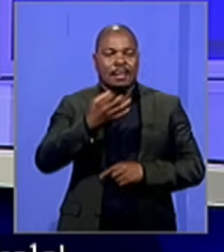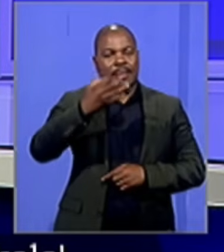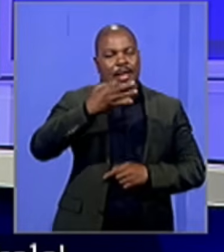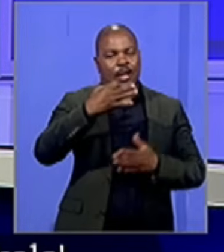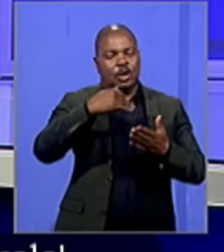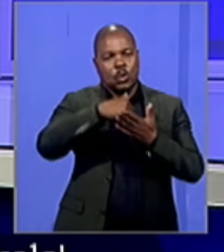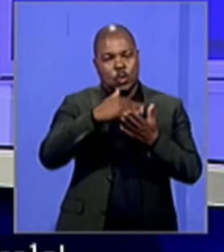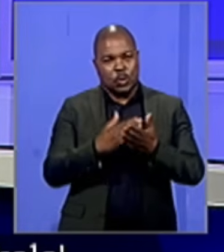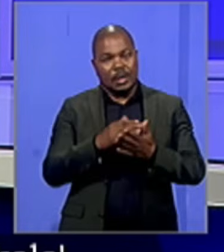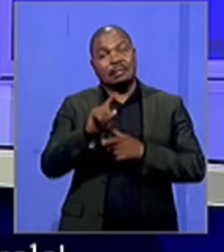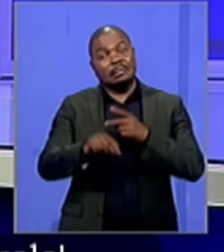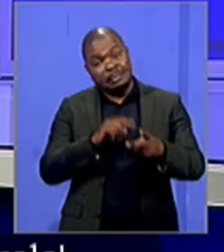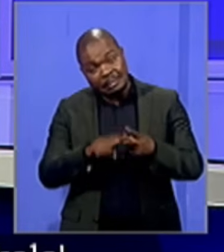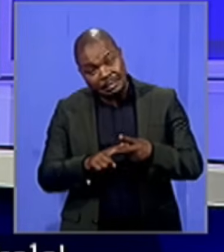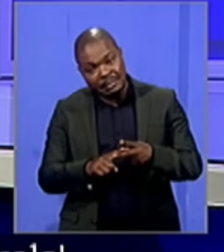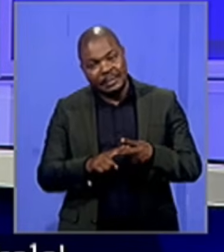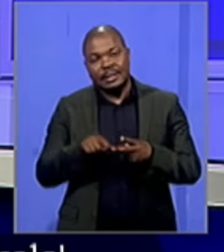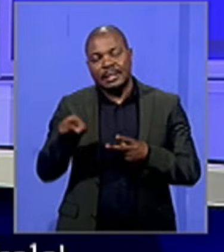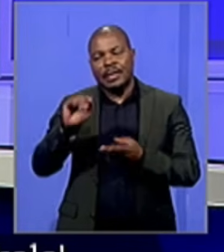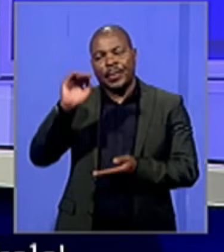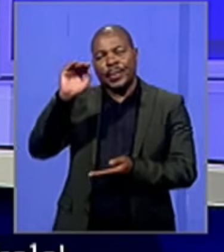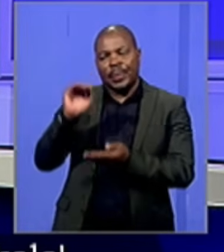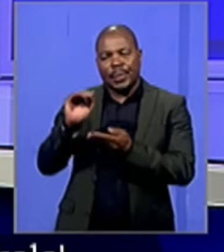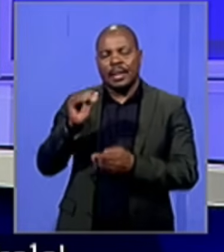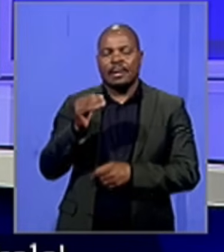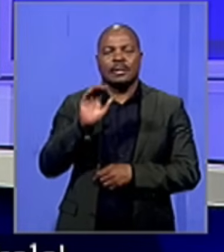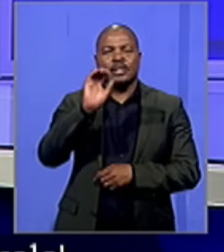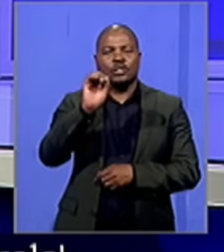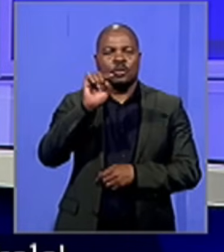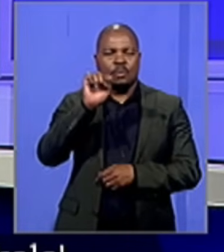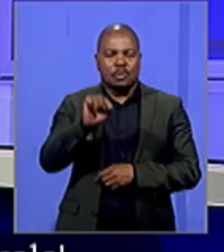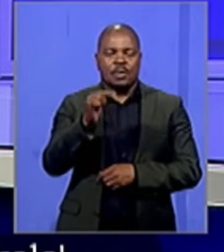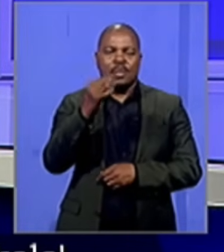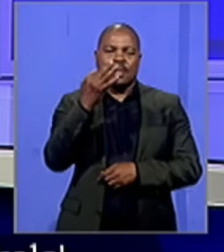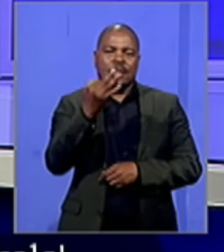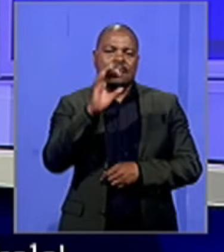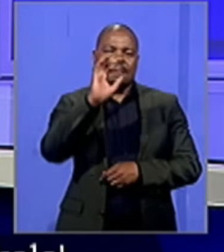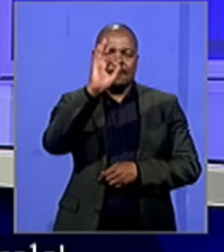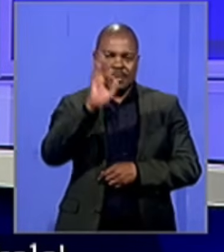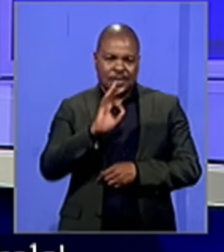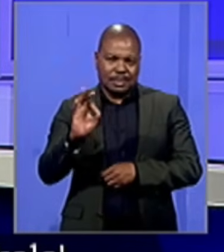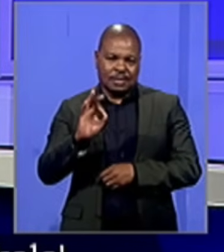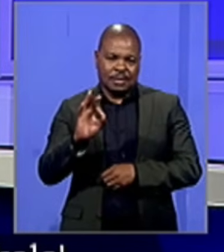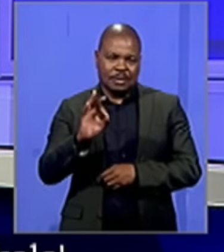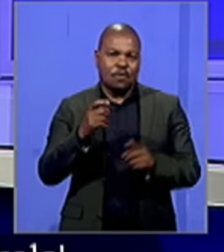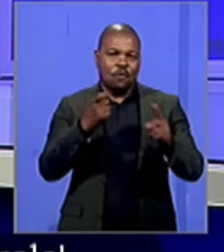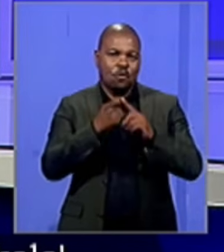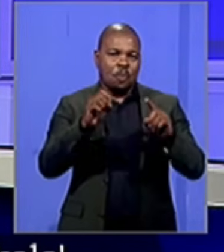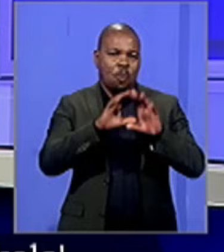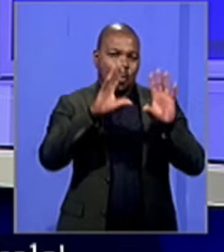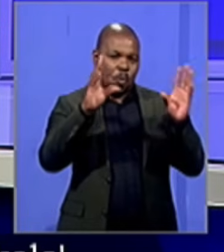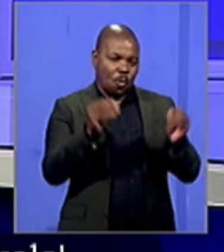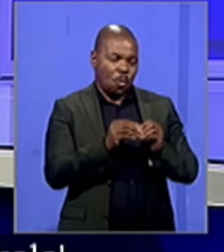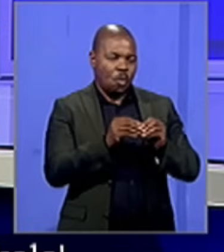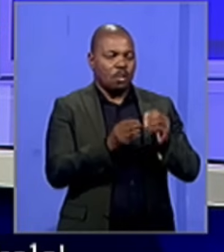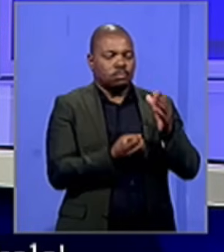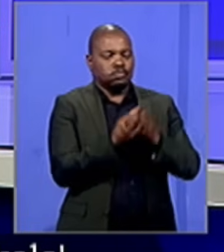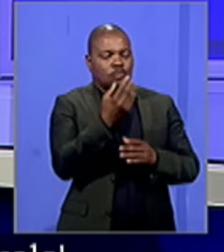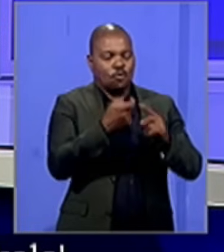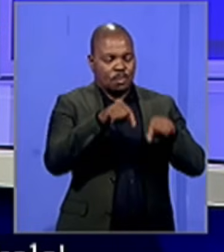gomme seo sa hlola phokotšo ka persente ya lefela fegelwana tharo ya dipersente go palomoka ya ditšweletšwa